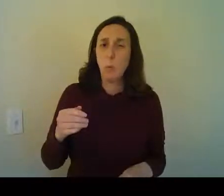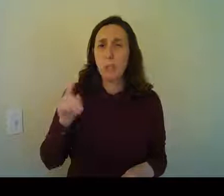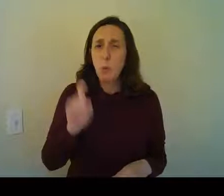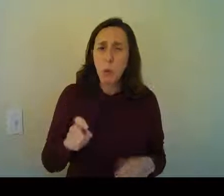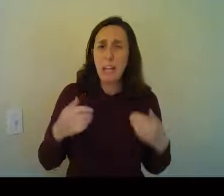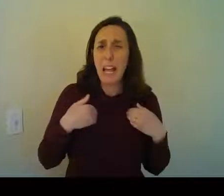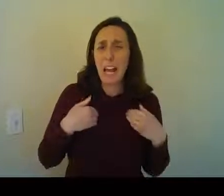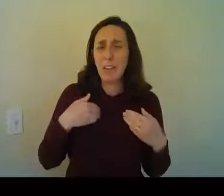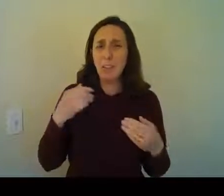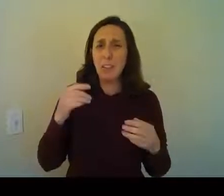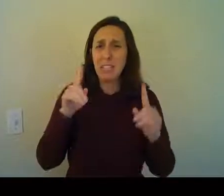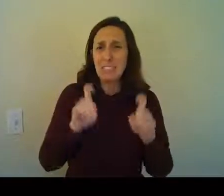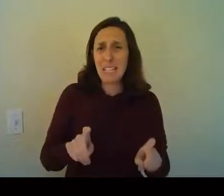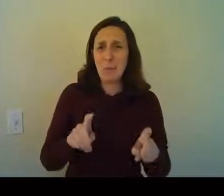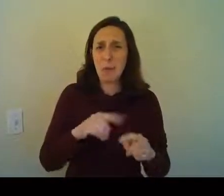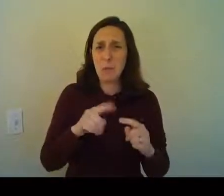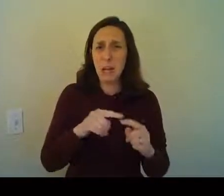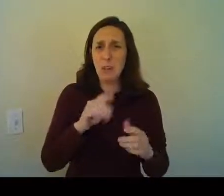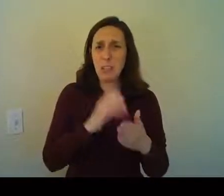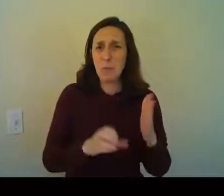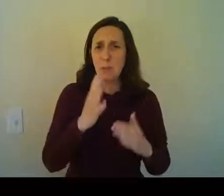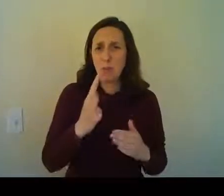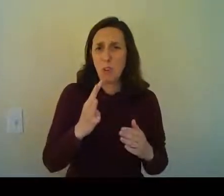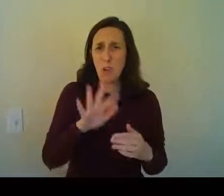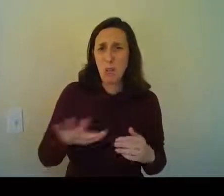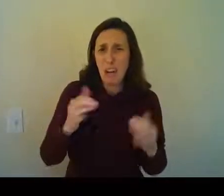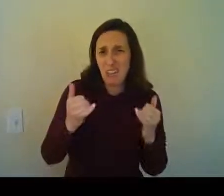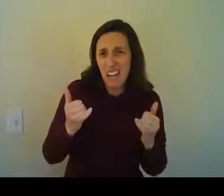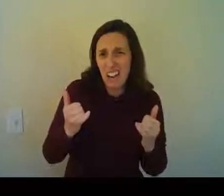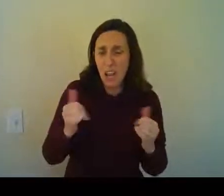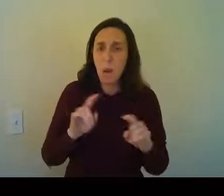now-ish, but we kind of down a week